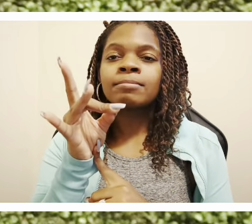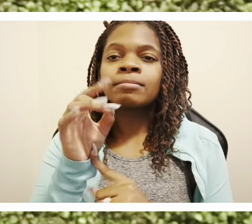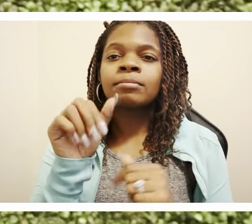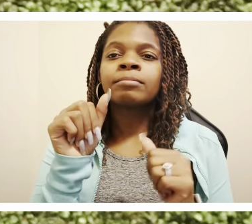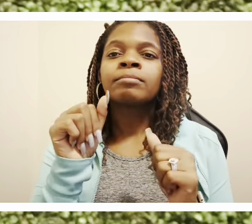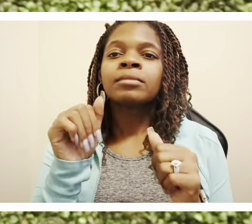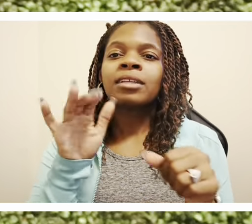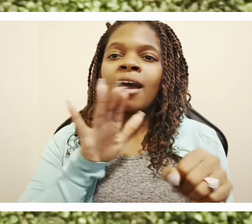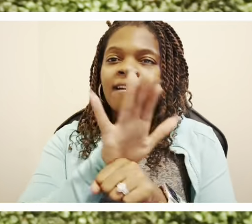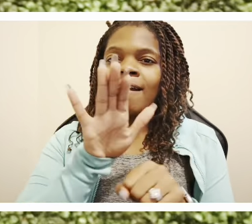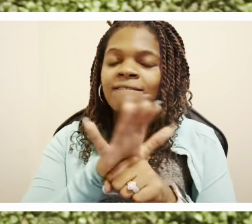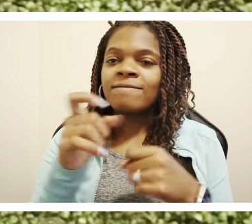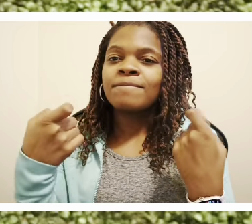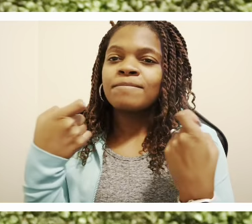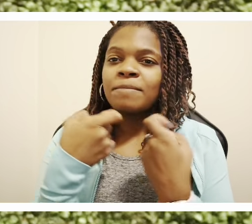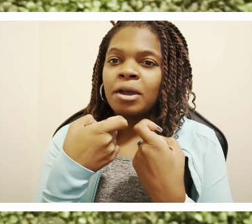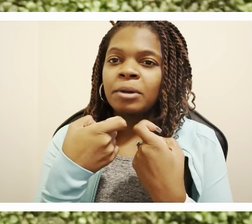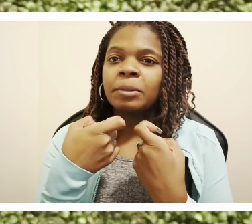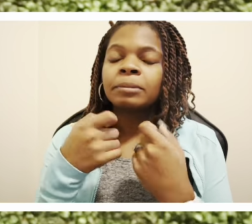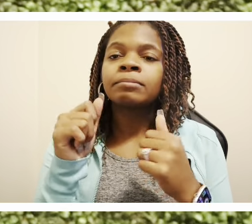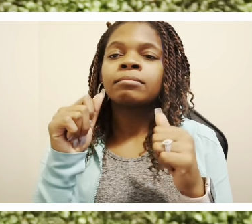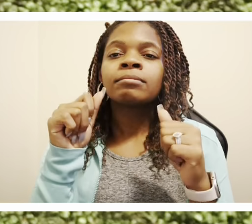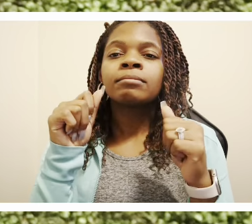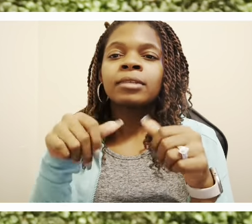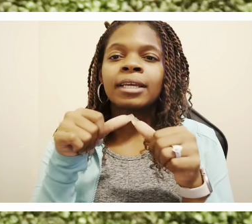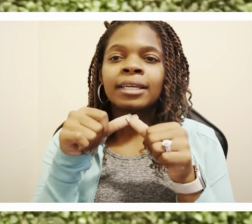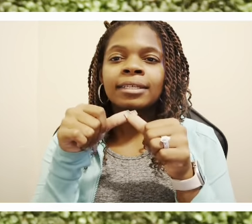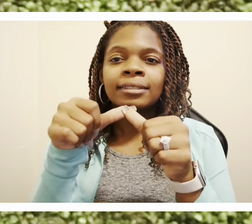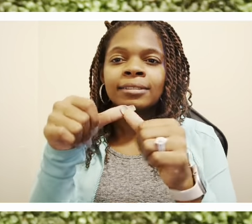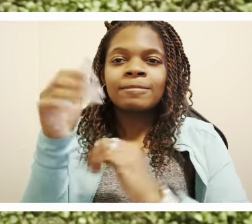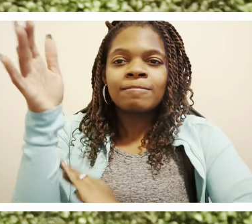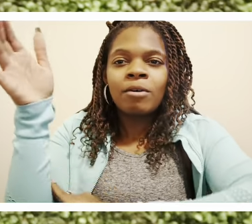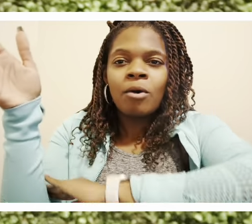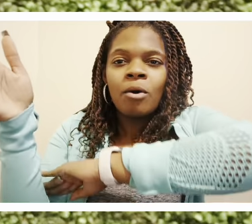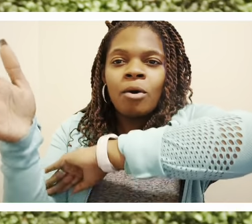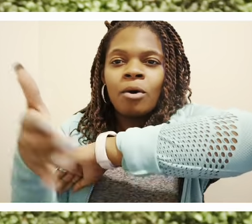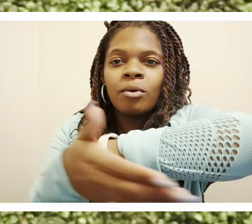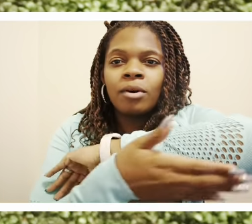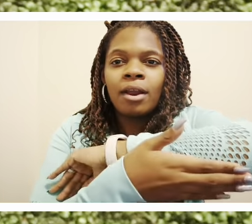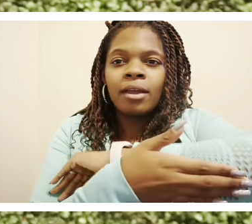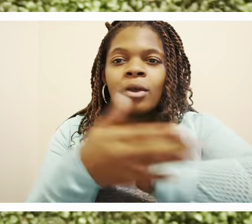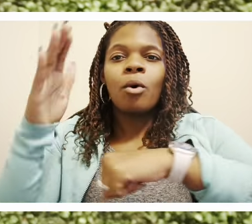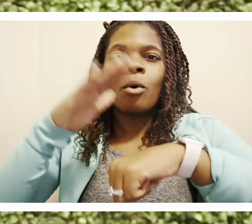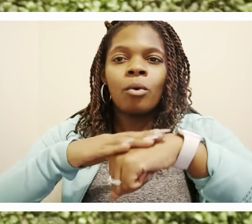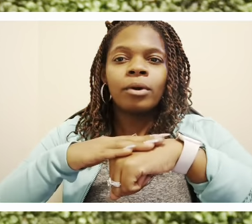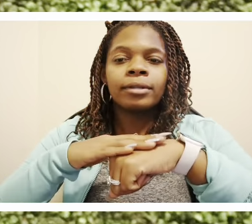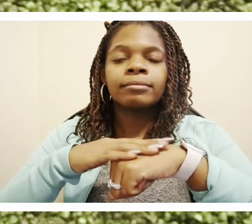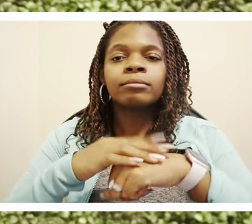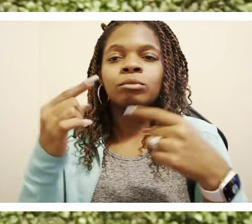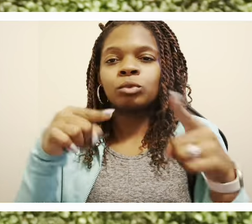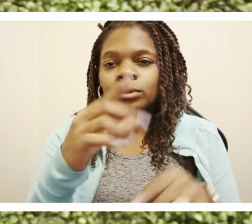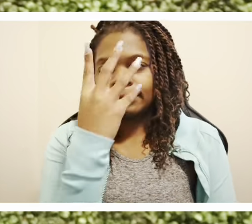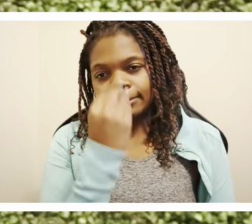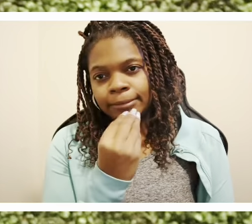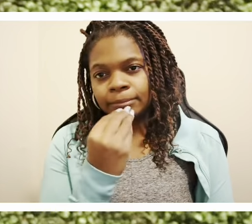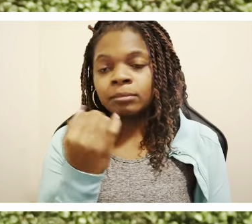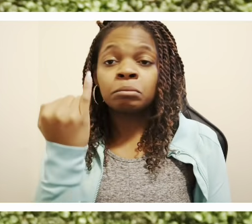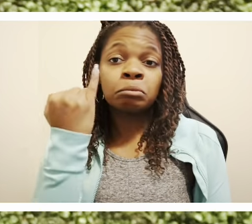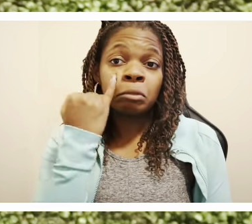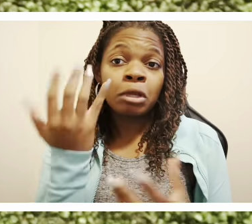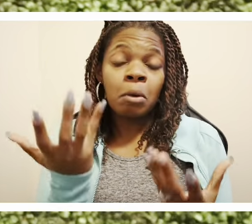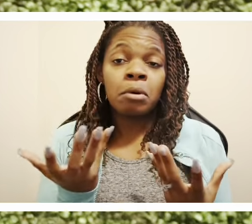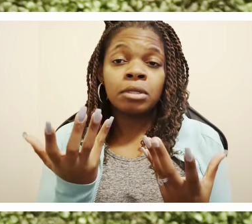literally plug this sucker up for like 8 minutes and it'll like give it enough juice to last throughout the